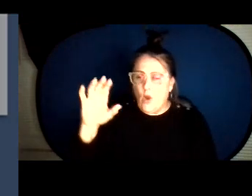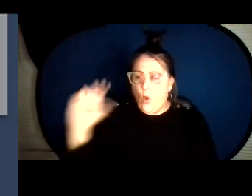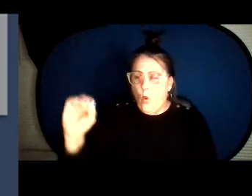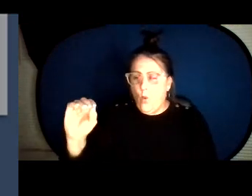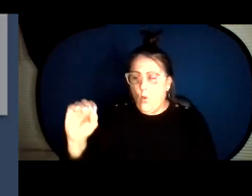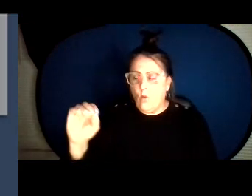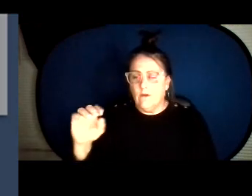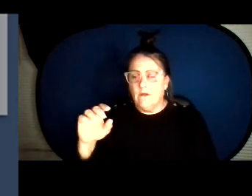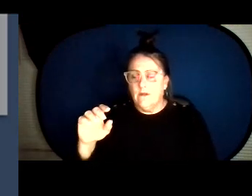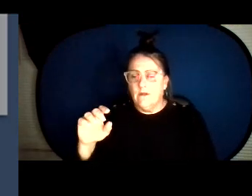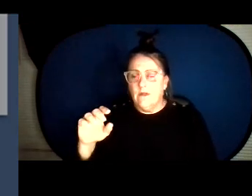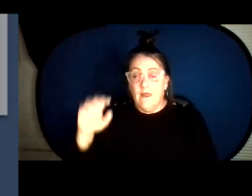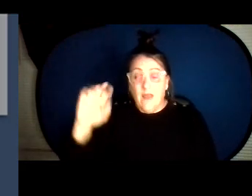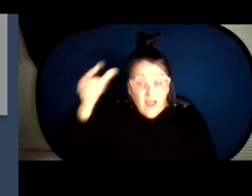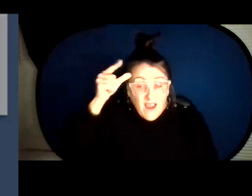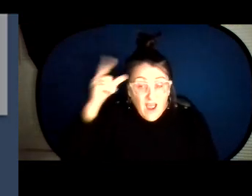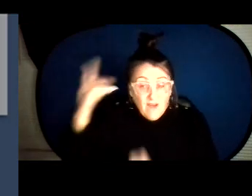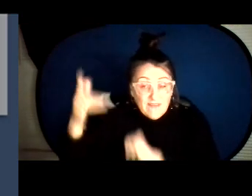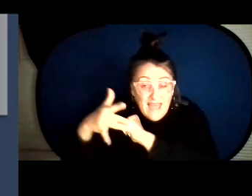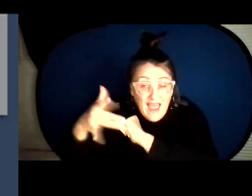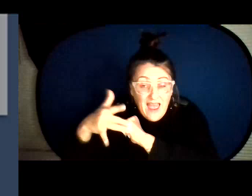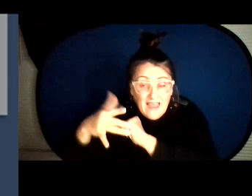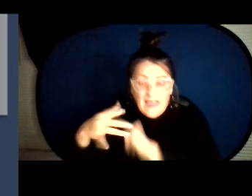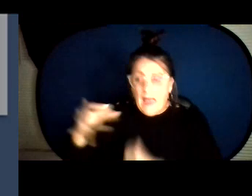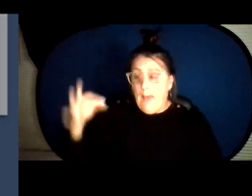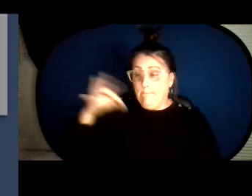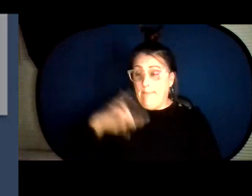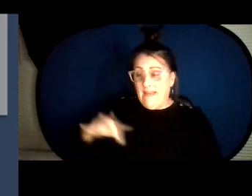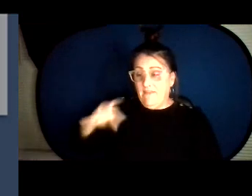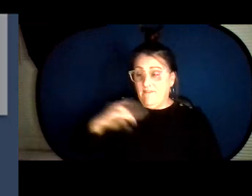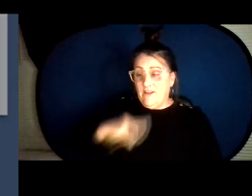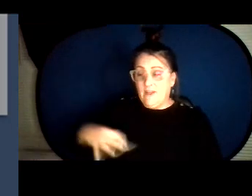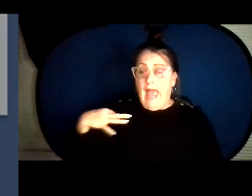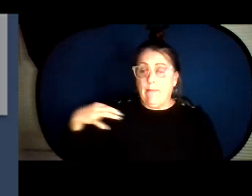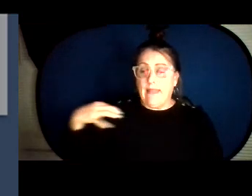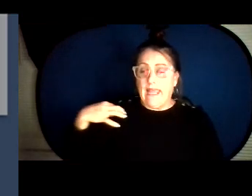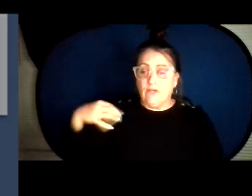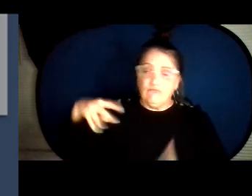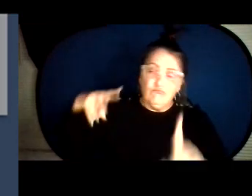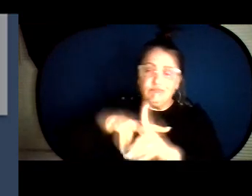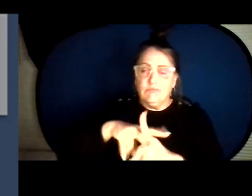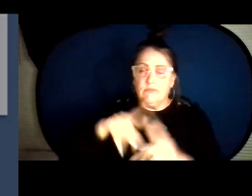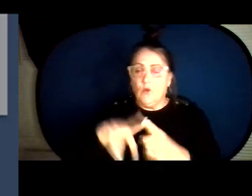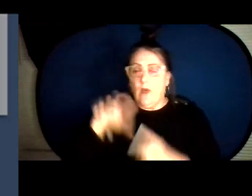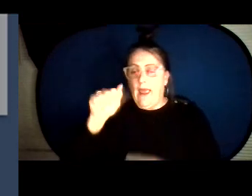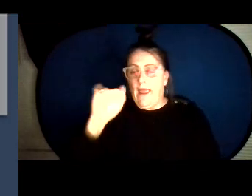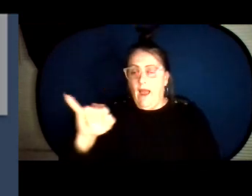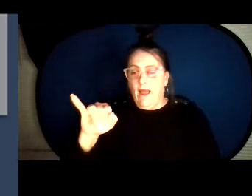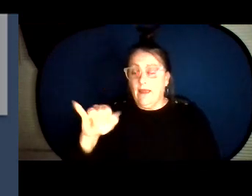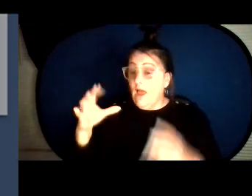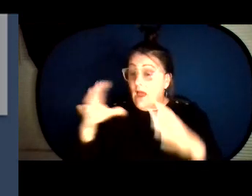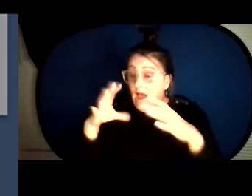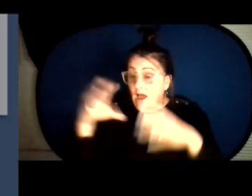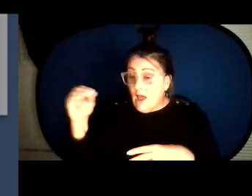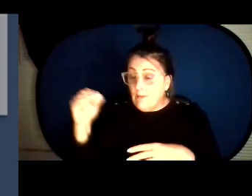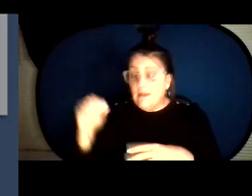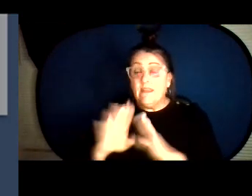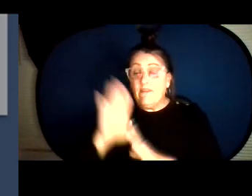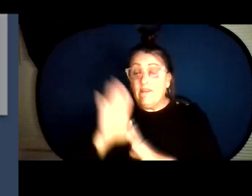for GovTech or publicly beneficial technology applications of AI. The companies are developing chatbots and